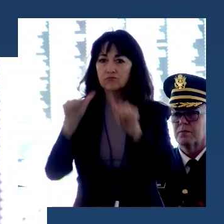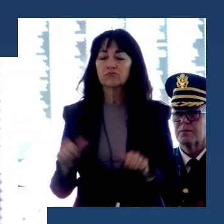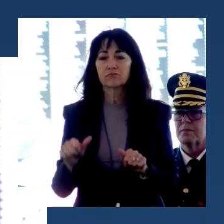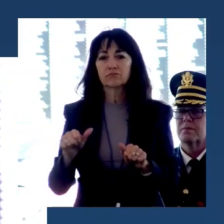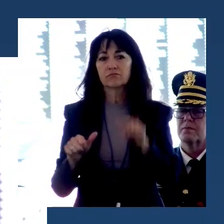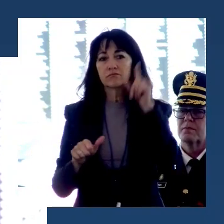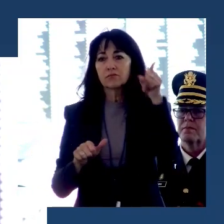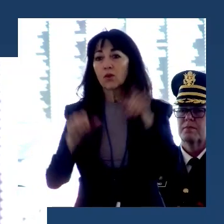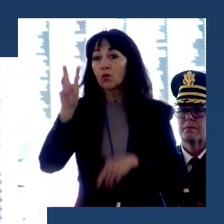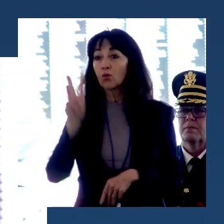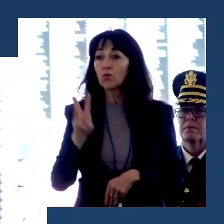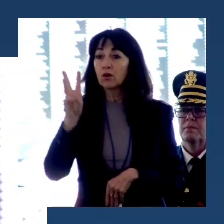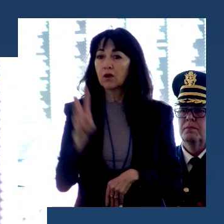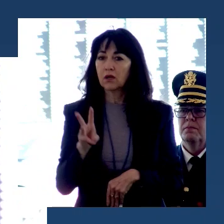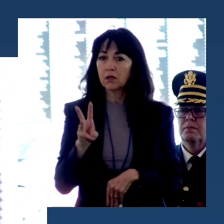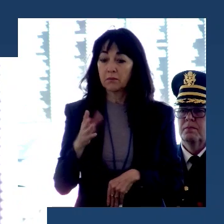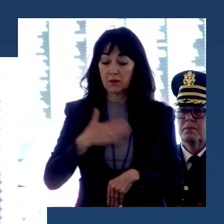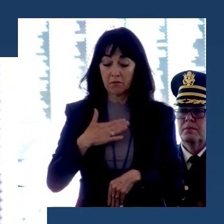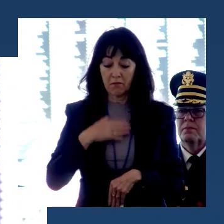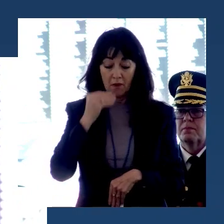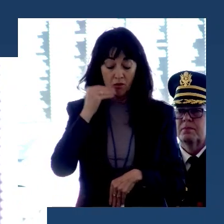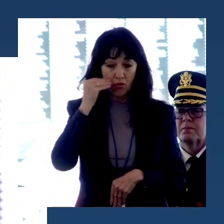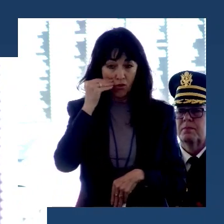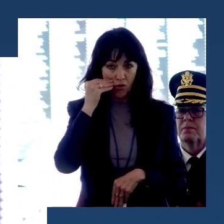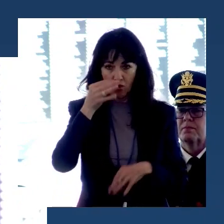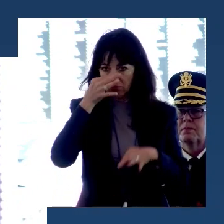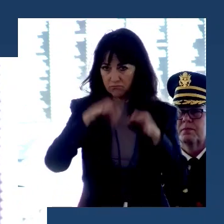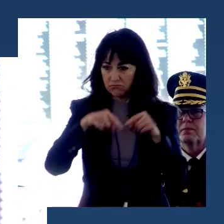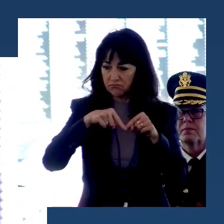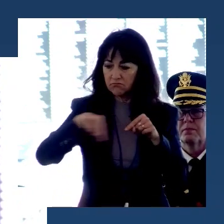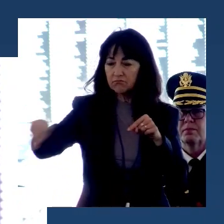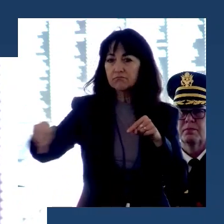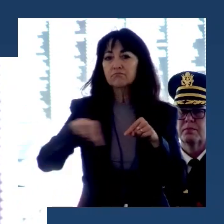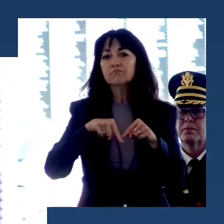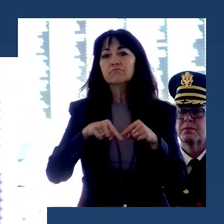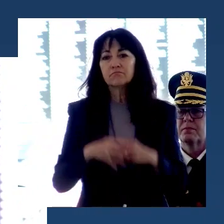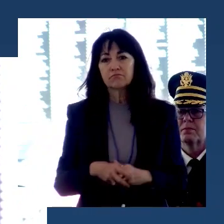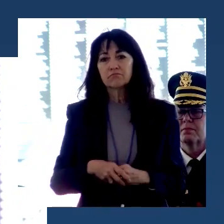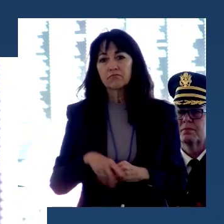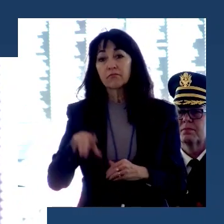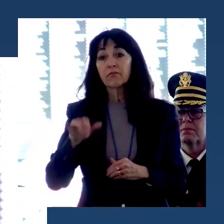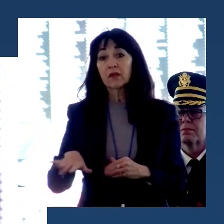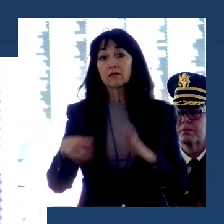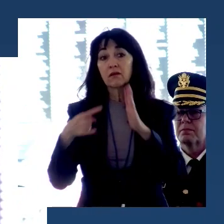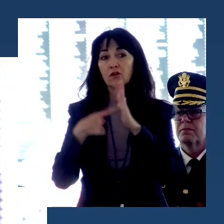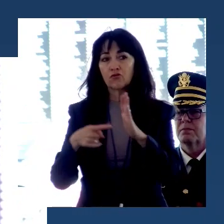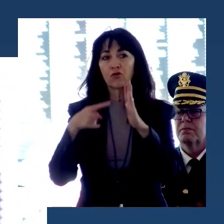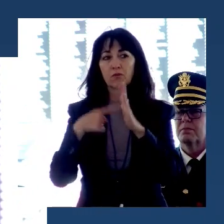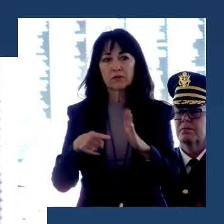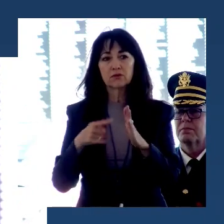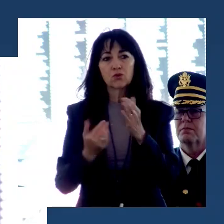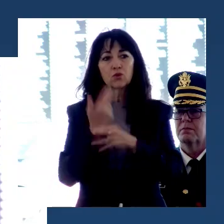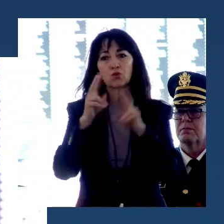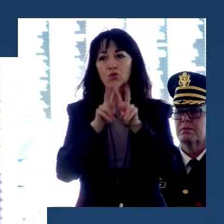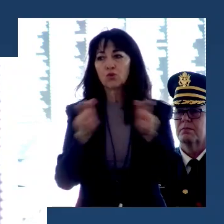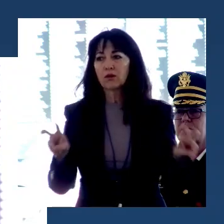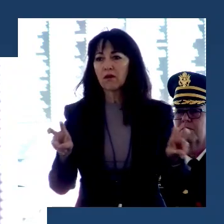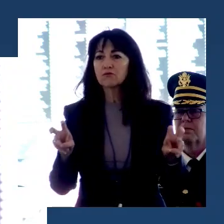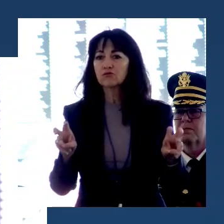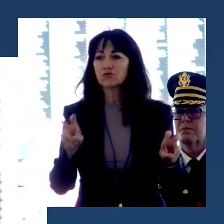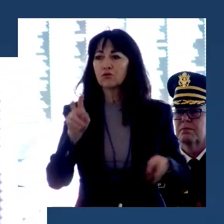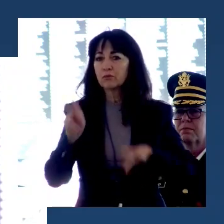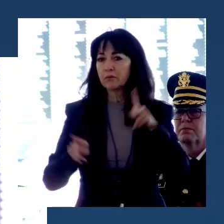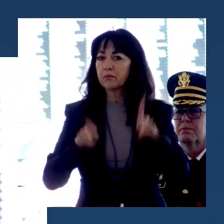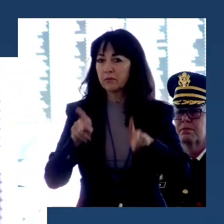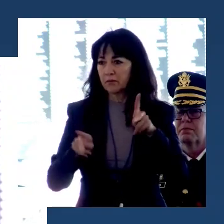which is just a few blocks from my house, for in memory of those Newcastle Countyans who